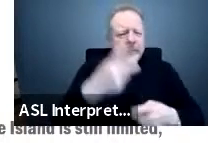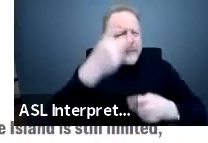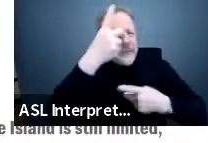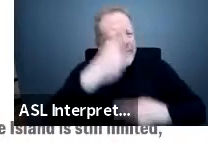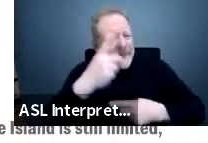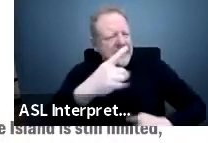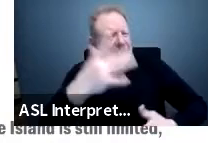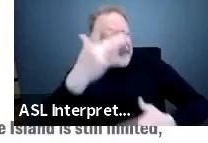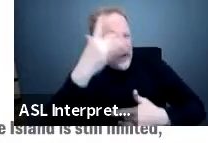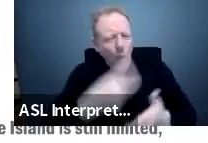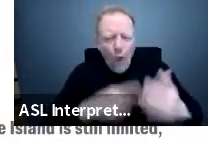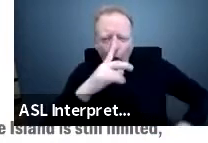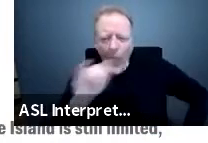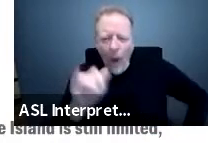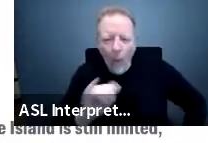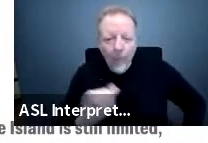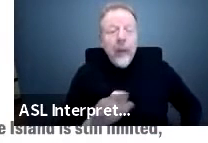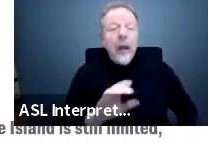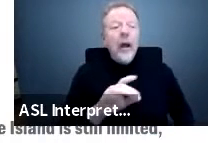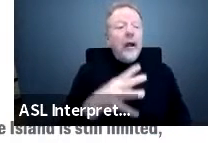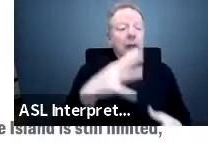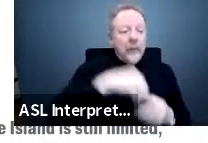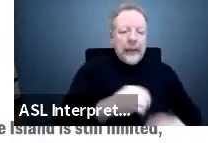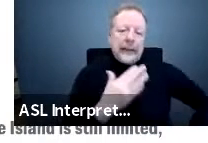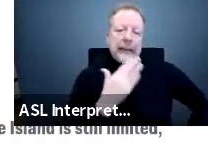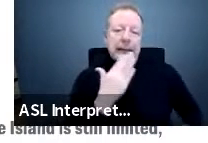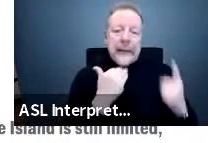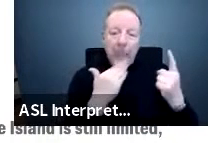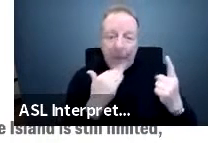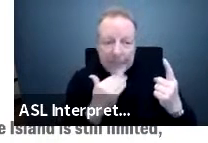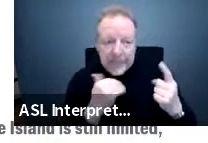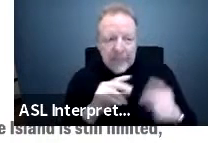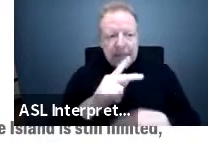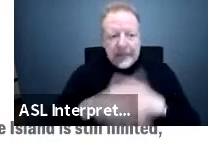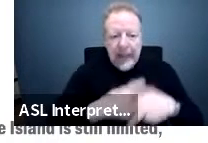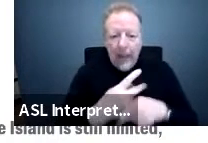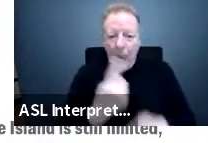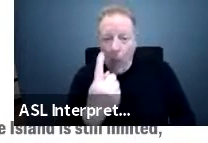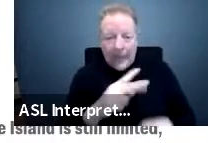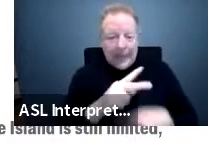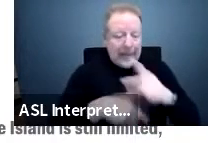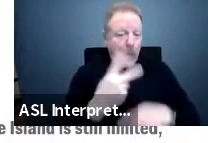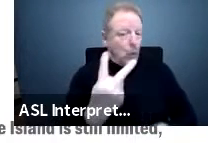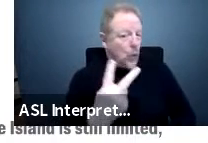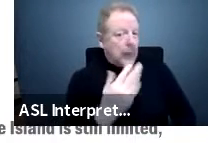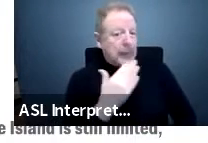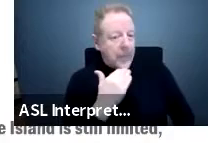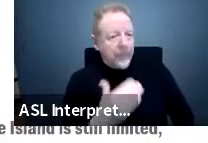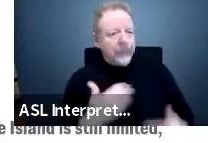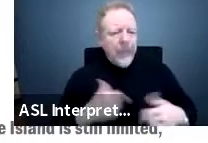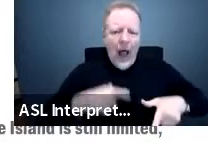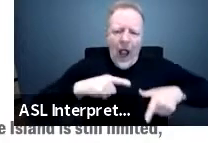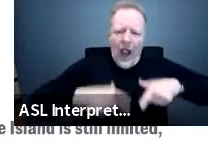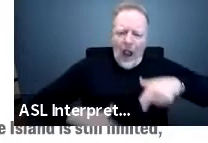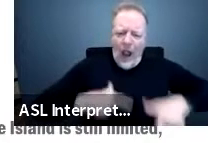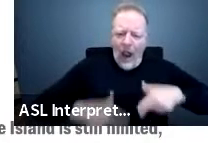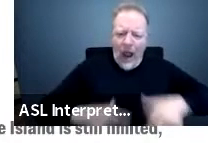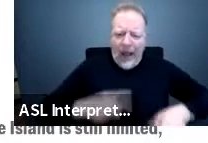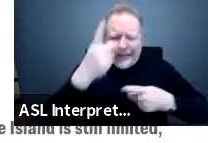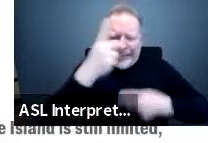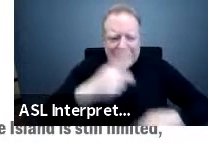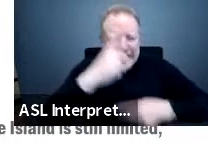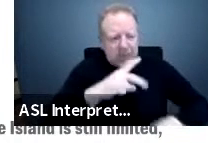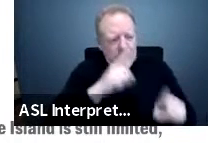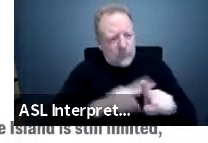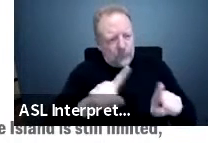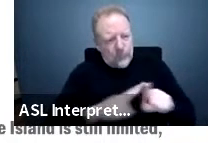like. The conditions include diabetes, type 1, type 2, lung disease. You can see a number of